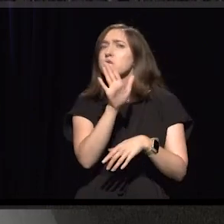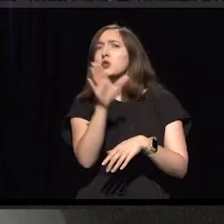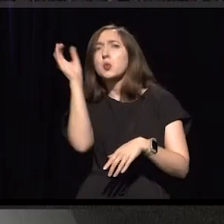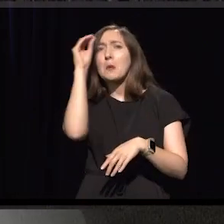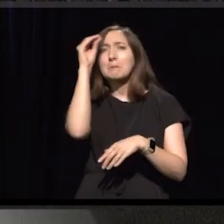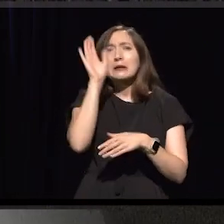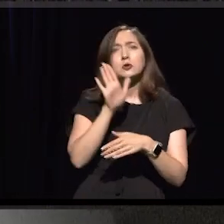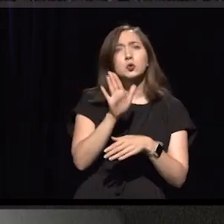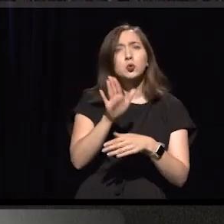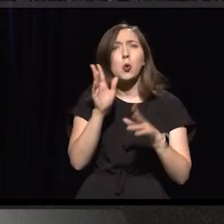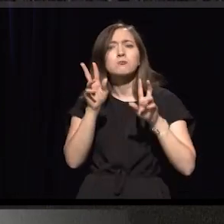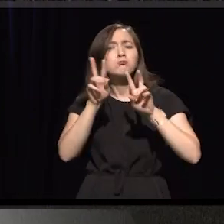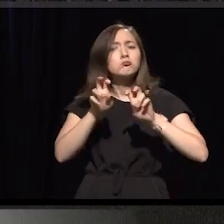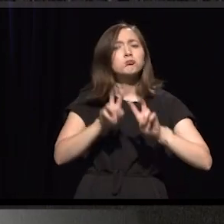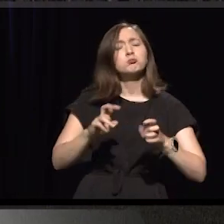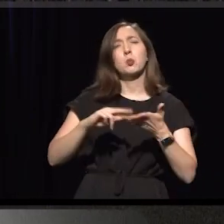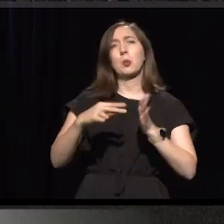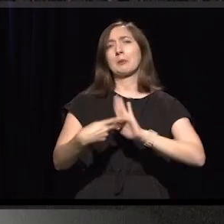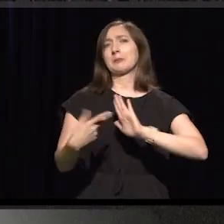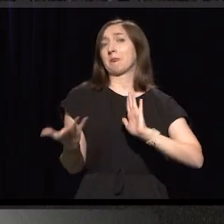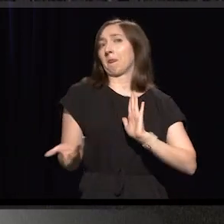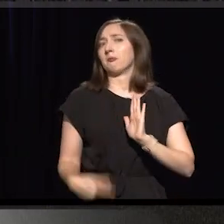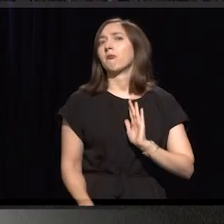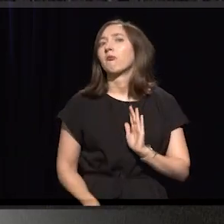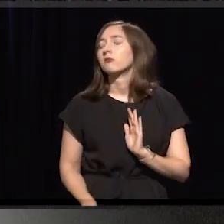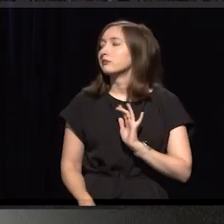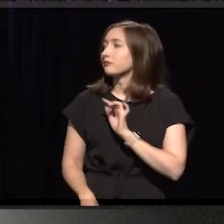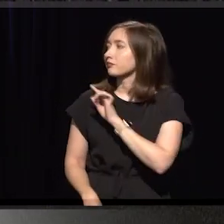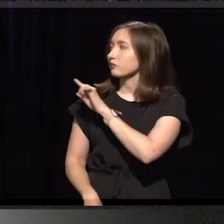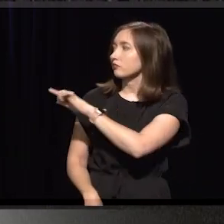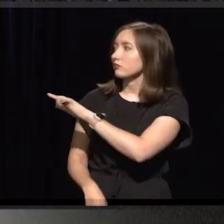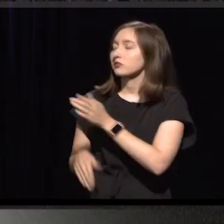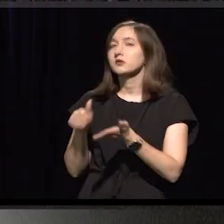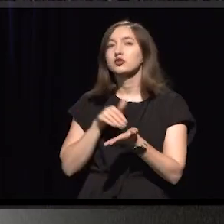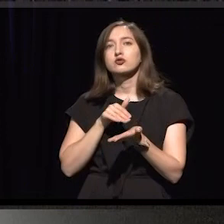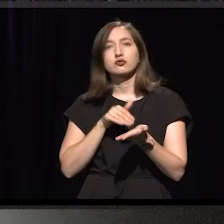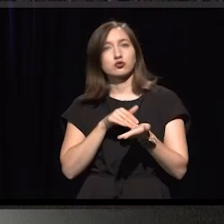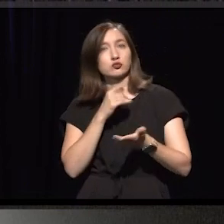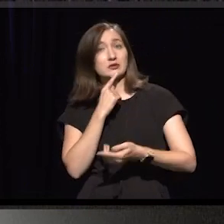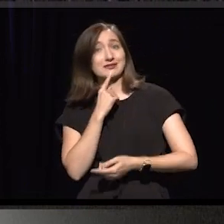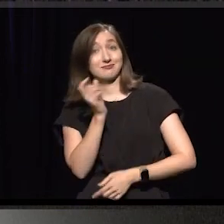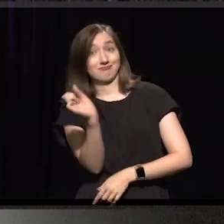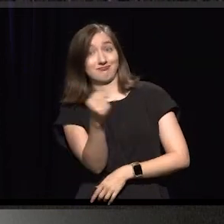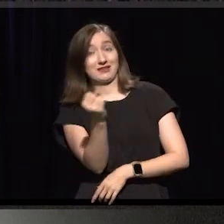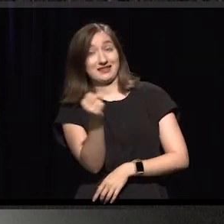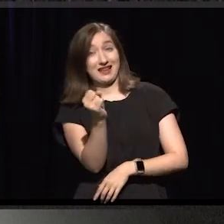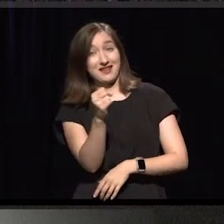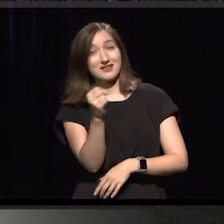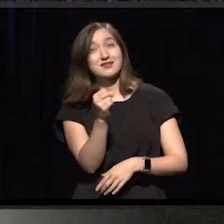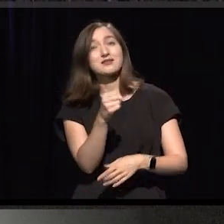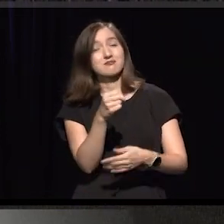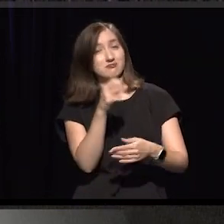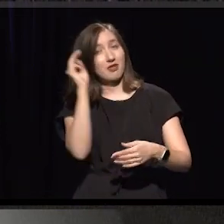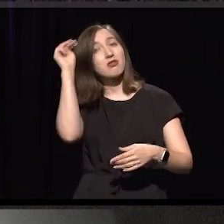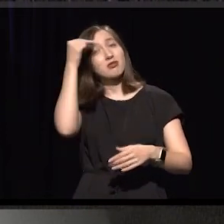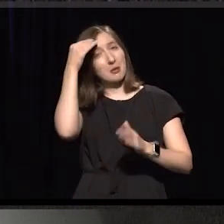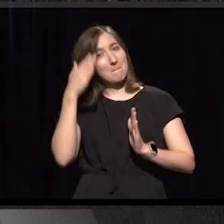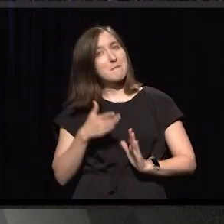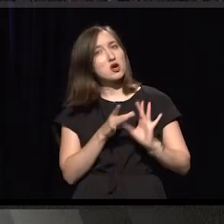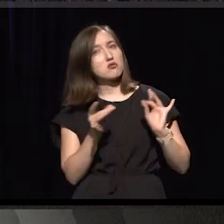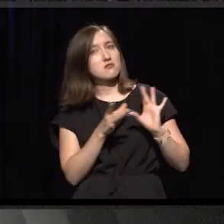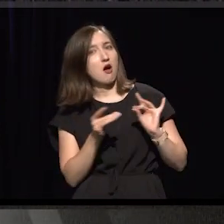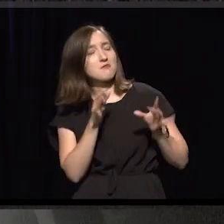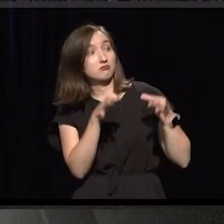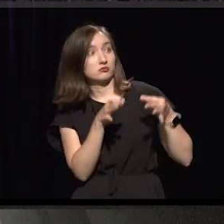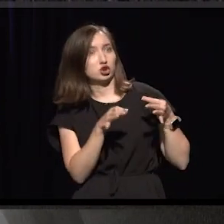this downward trend that we're seeing? Yeah, I think like the mayor and the judge said, they're coming down, but not at the rate we would like to see